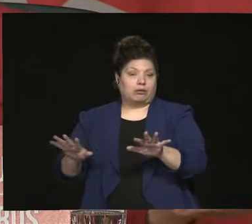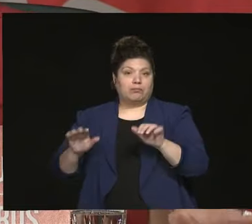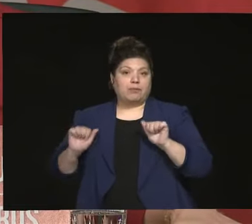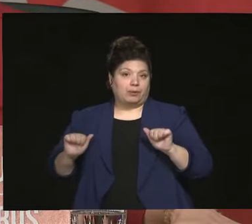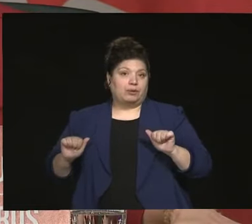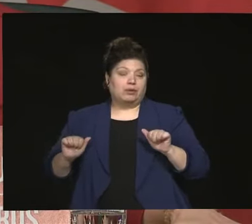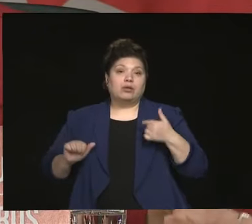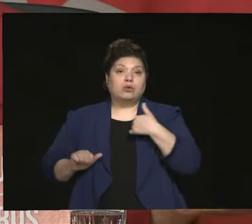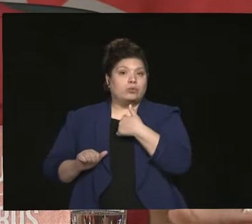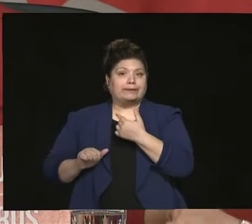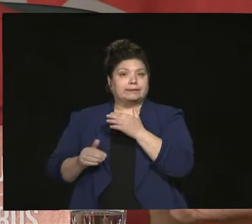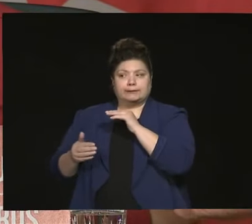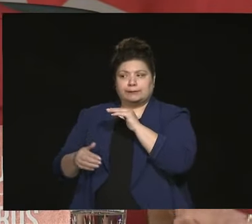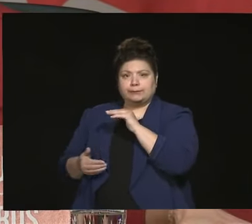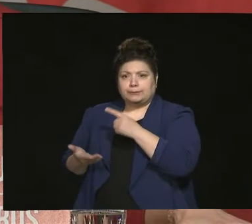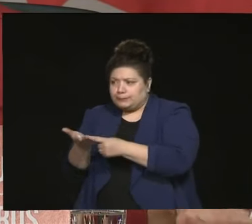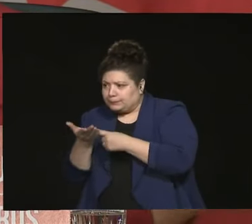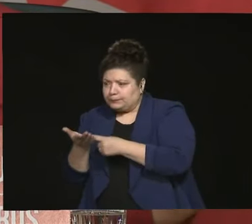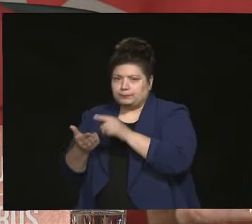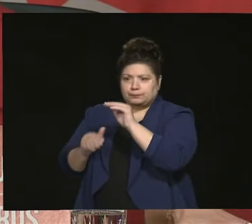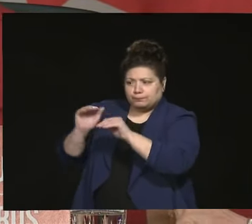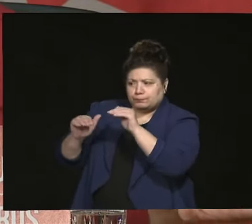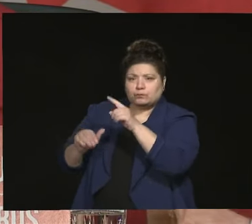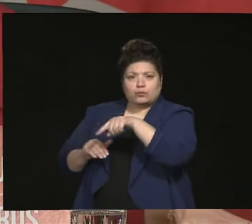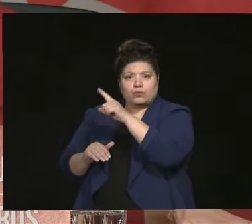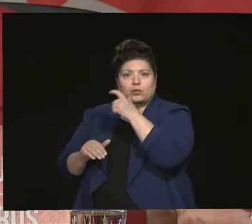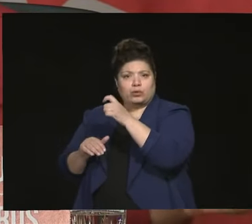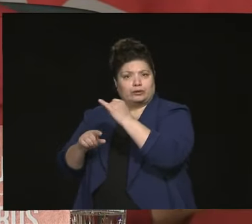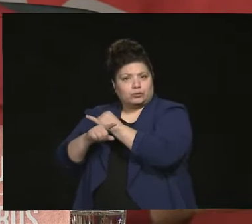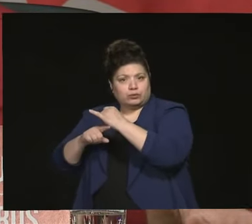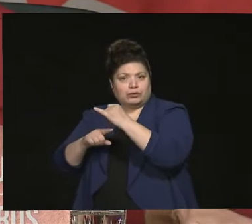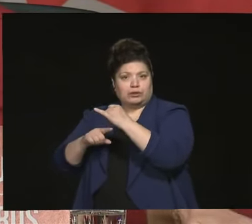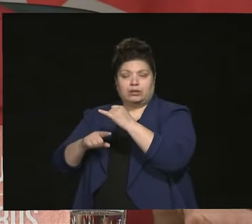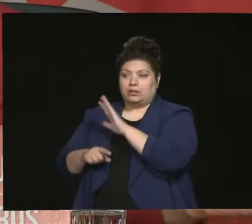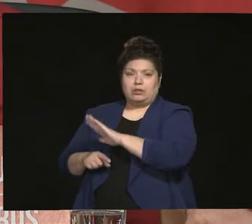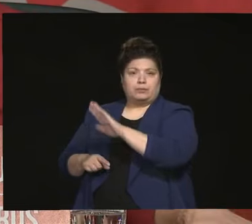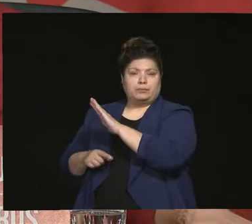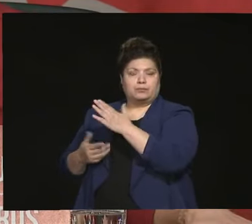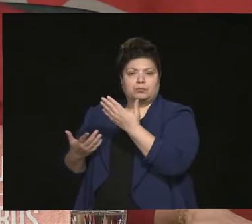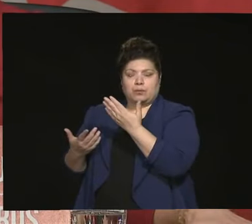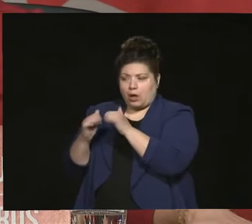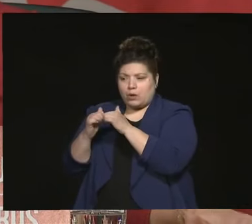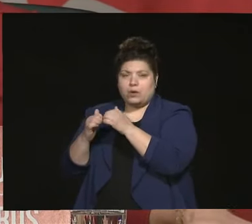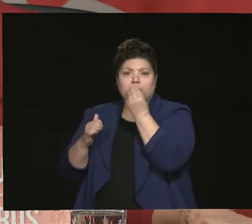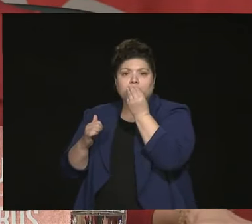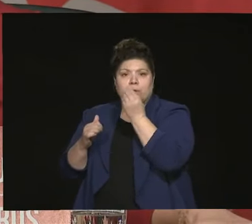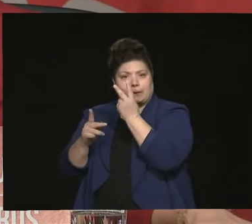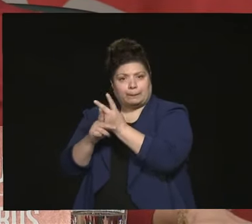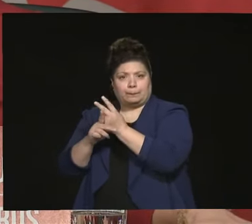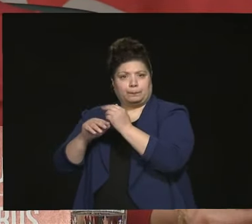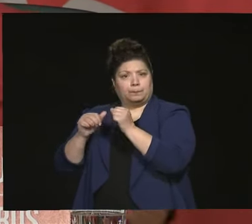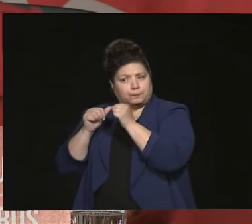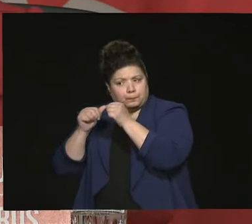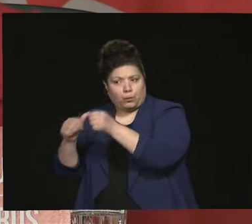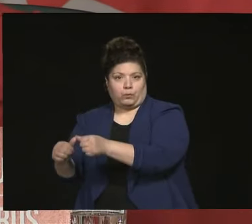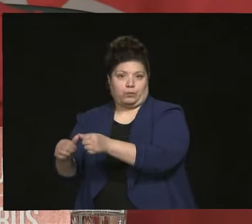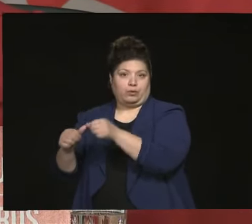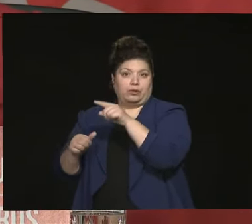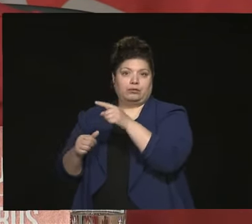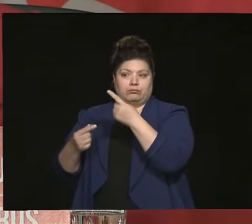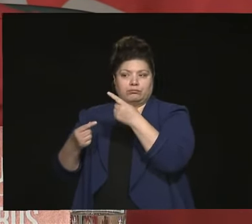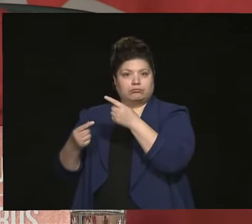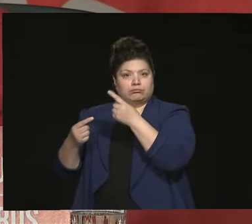ways to be sure we can keep the food supply chain strong and working. And I'll add just one thing, which